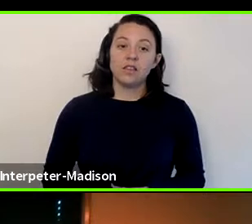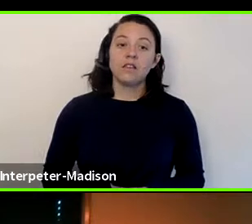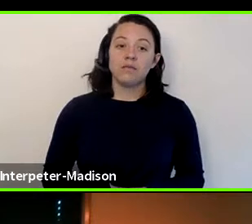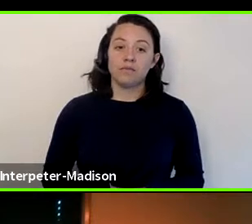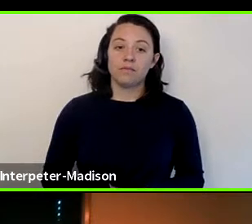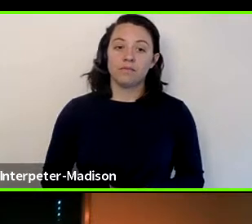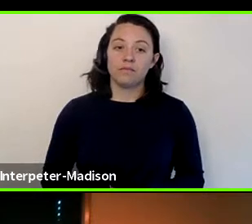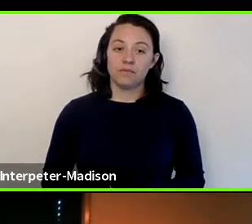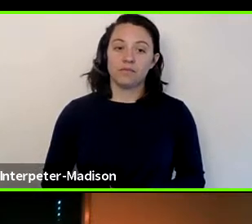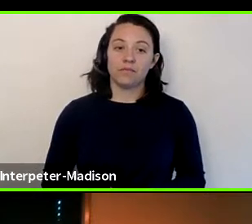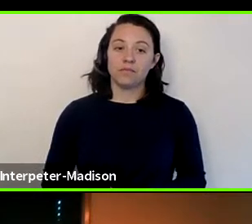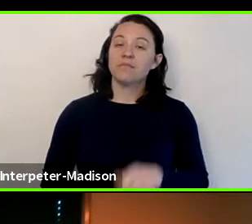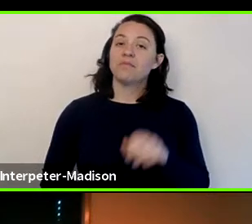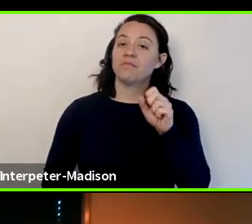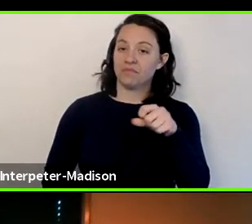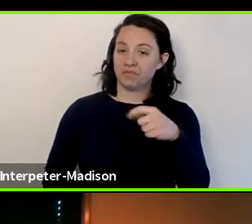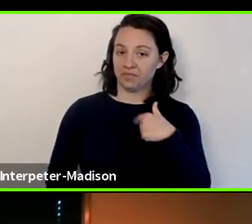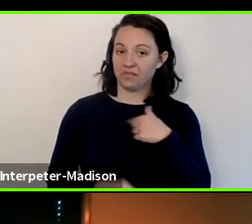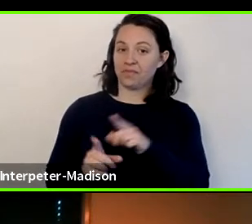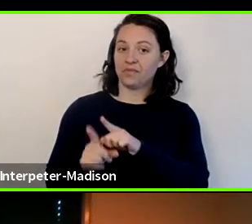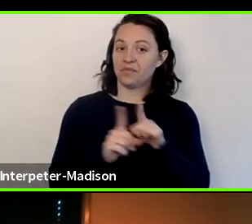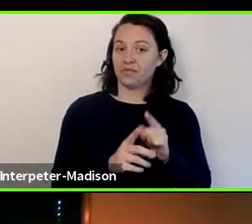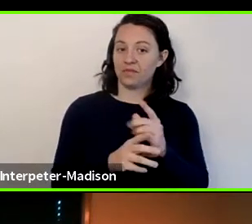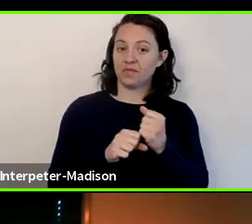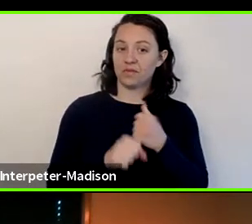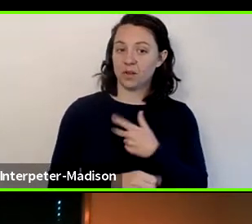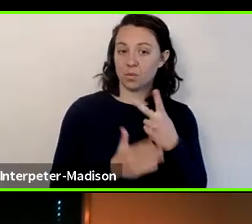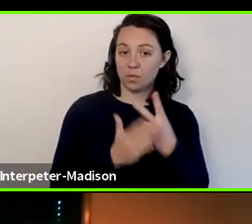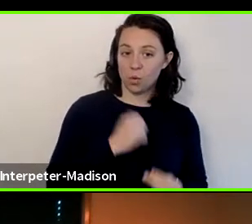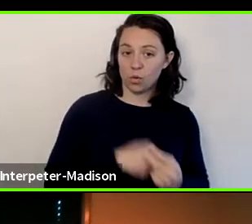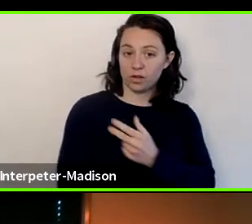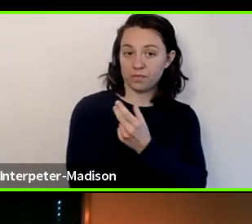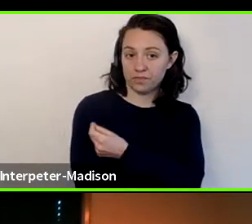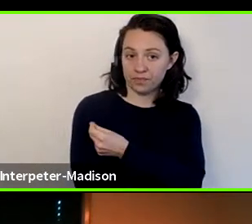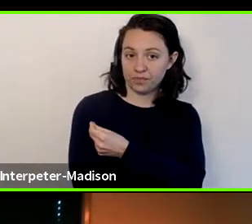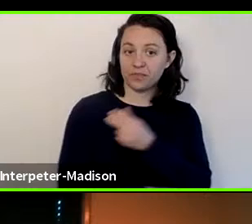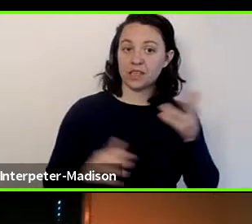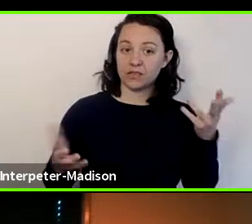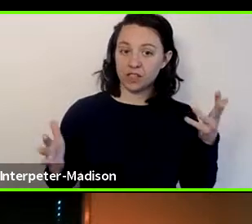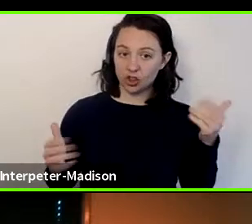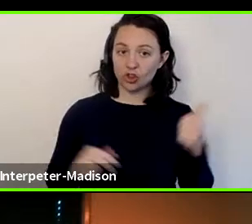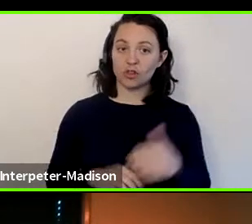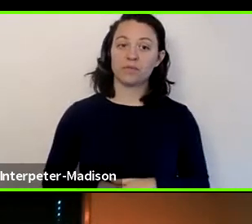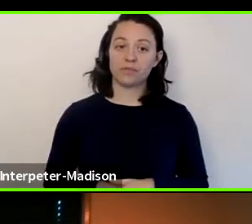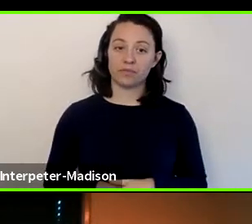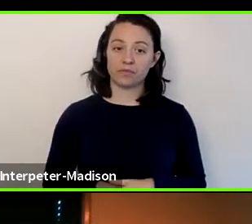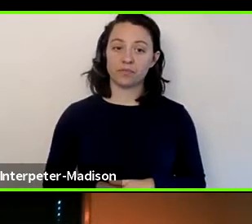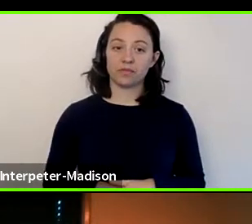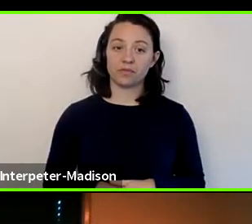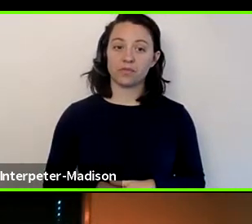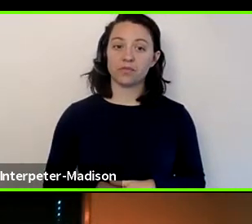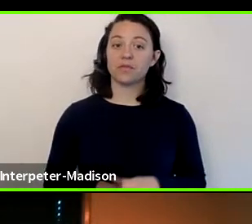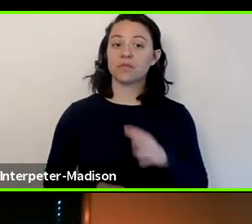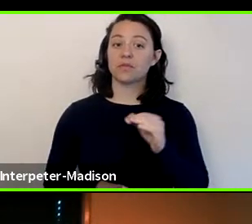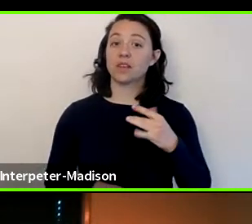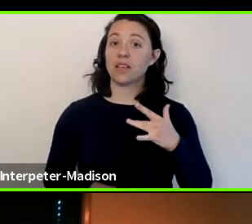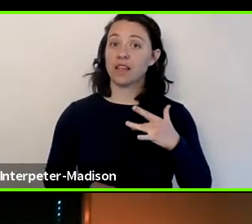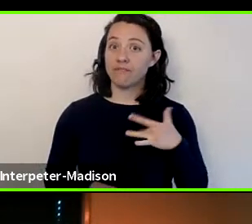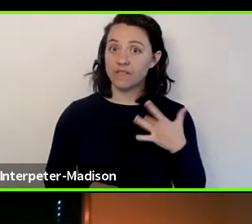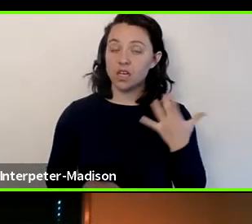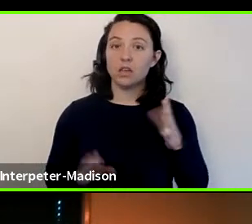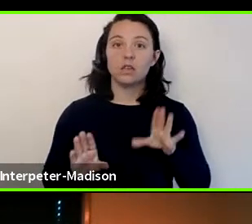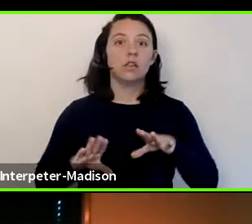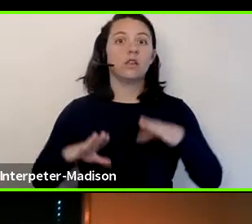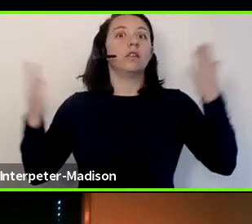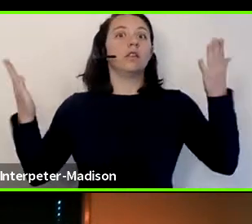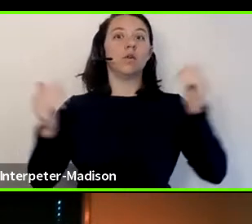Yes, like you, I also got both of my my vaccines, and I'm really feeling this big opening up with my friends